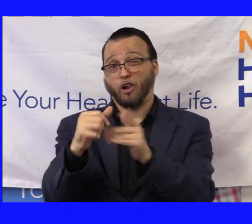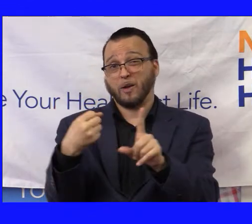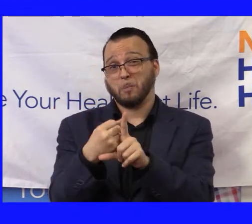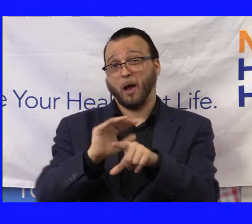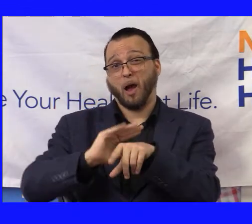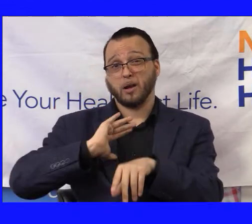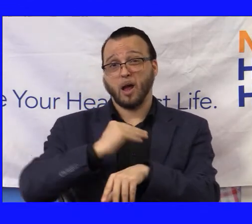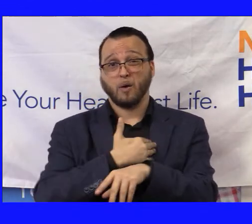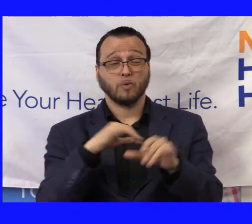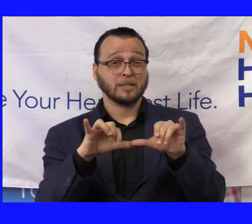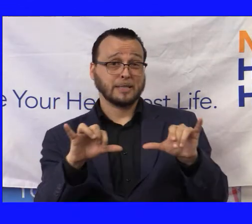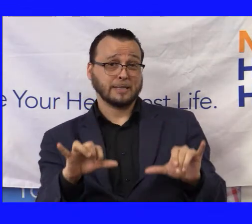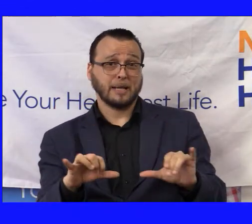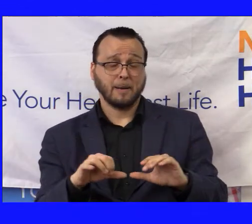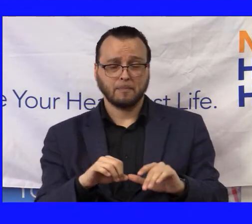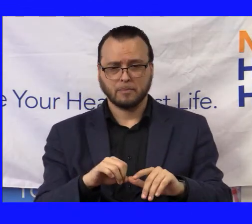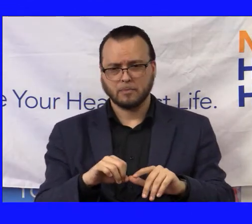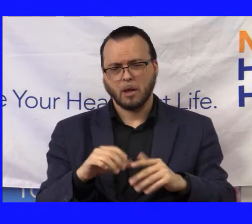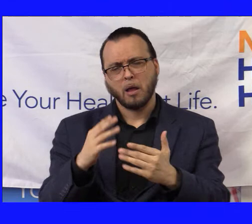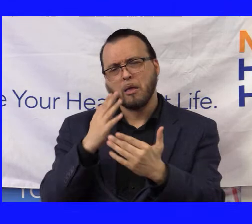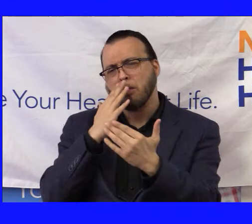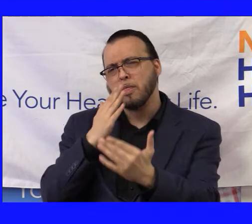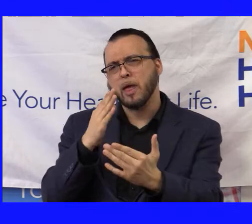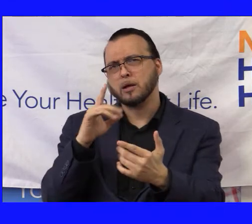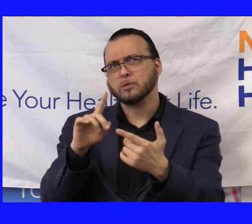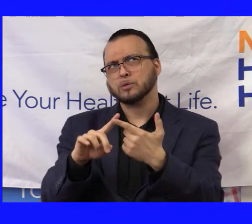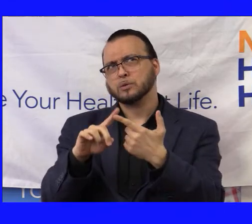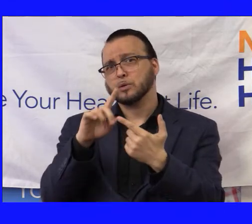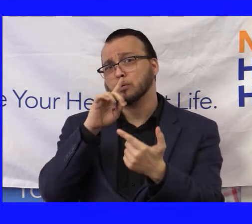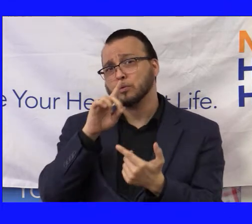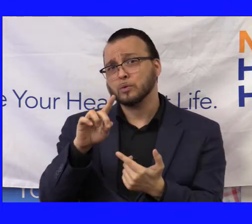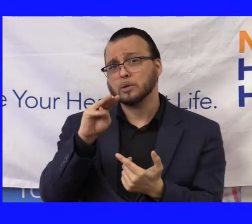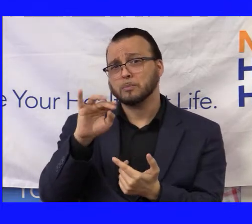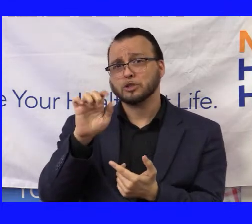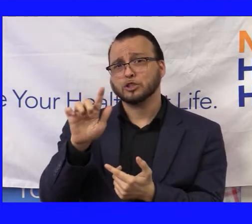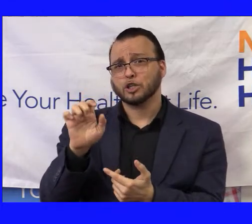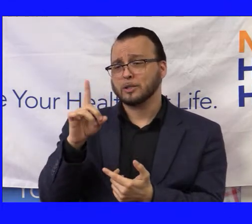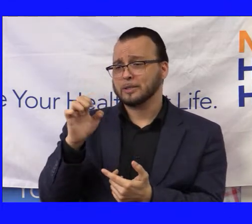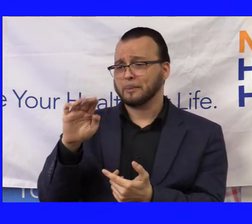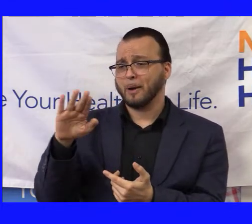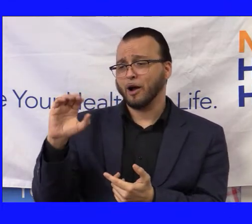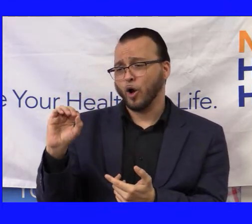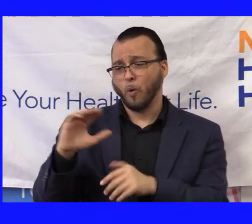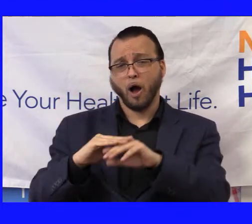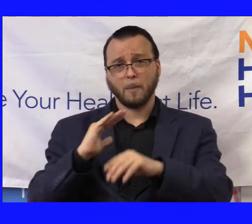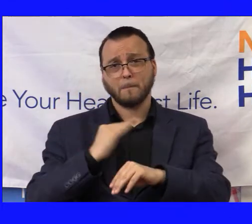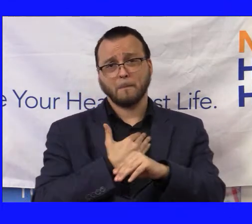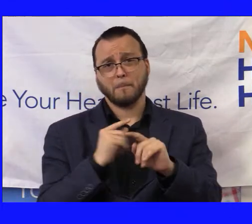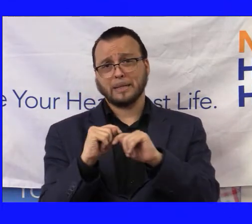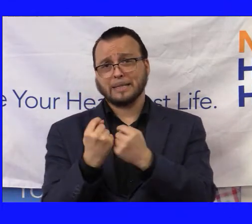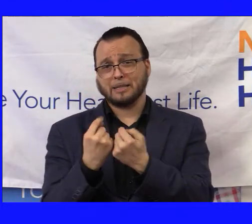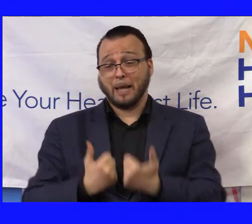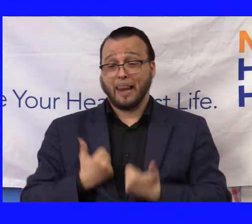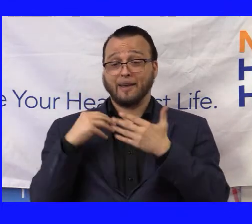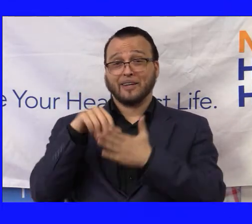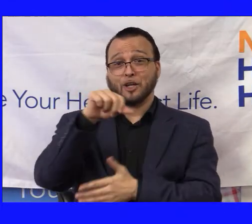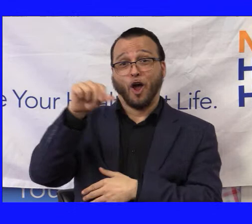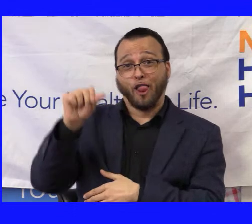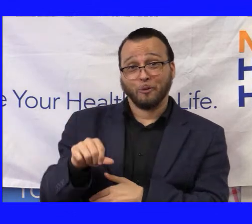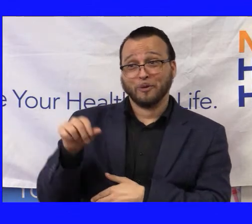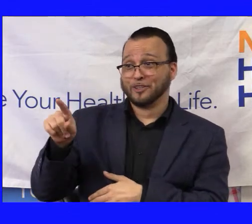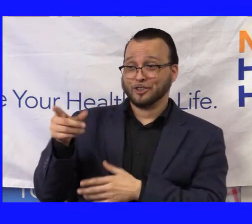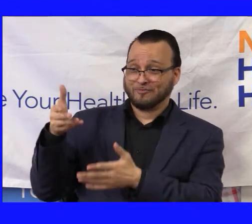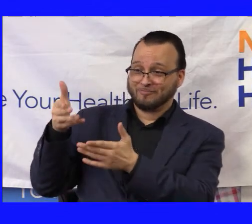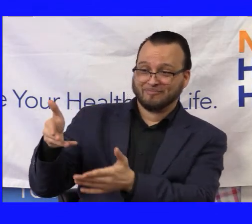system. Thanks to, I want to really call out Michelle DeBacco on my team, who lives in Albany, is a creature of Albany in the